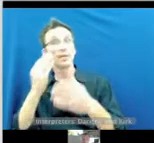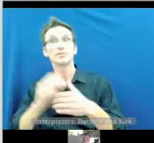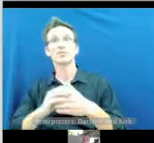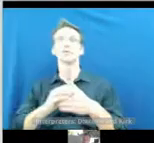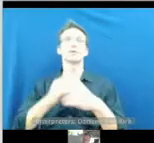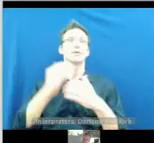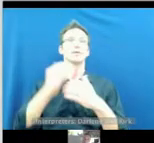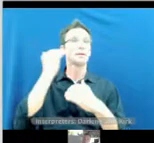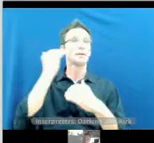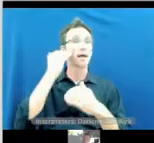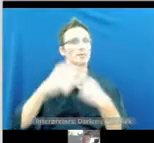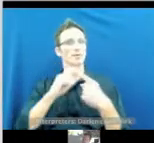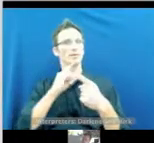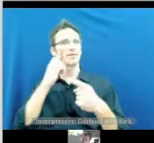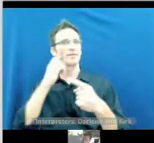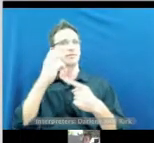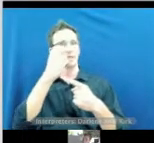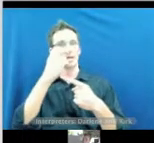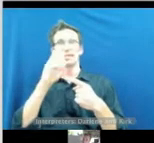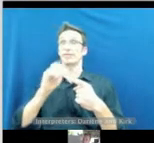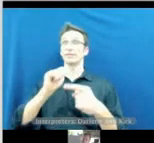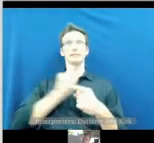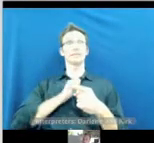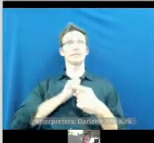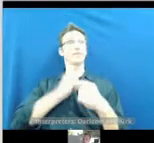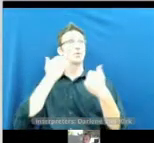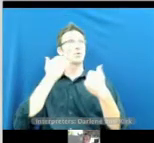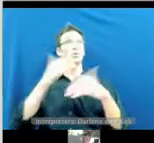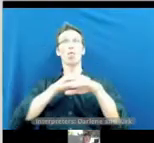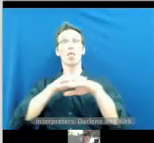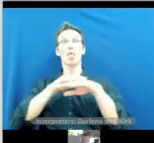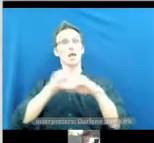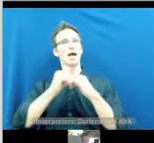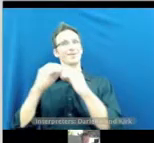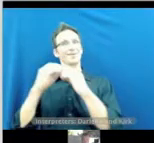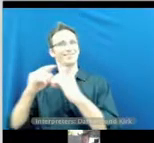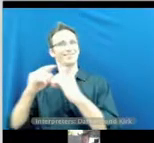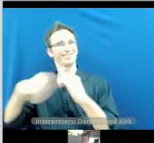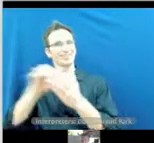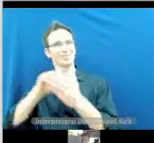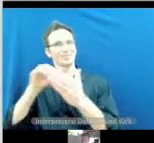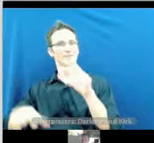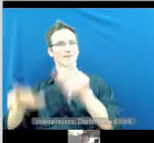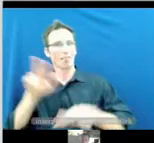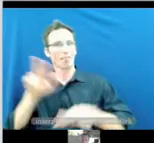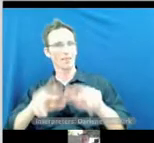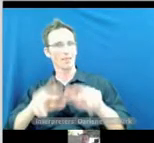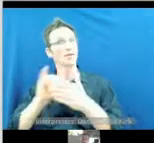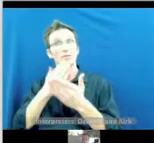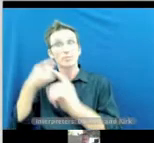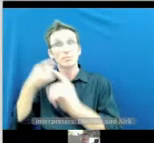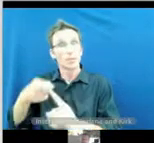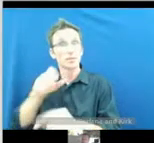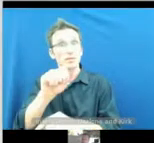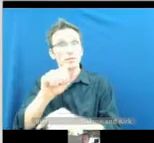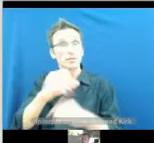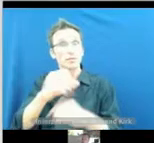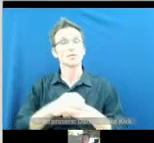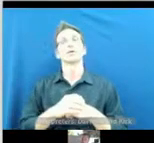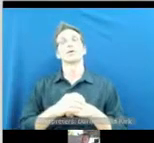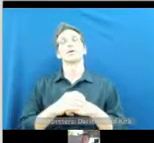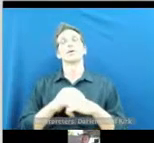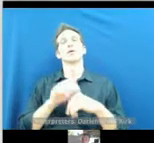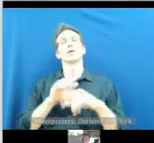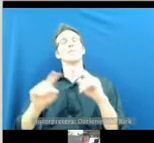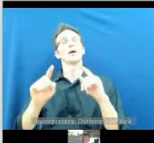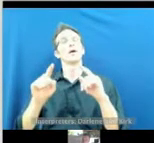possess that, how can they turn around and teach that content to the students, which is a very valid point. So this is another piece that I